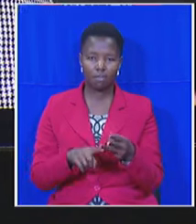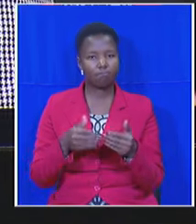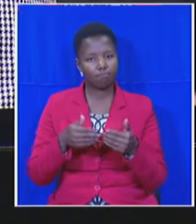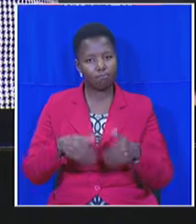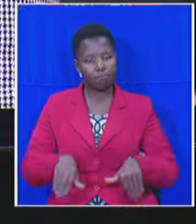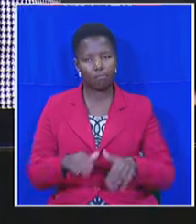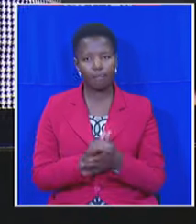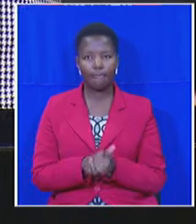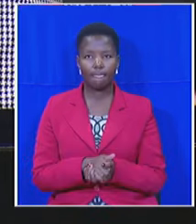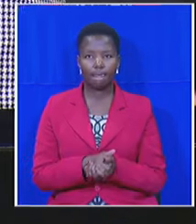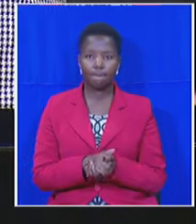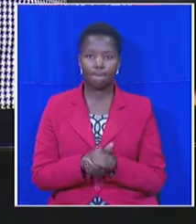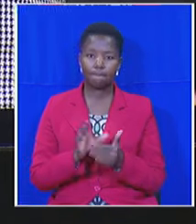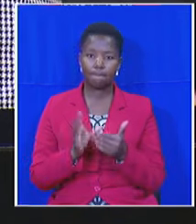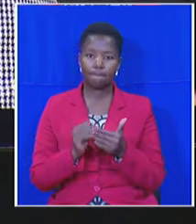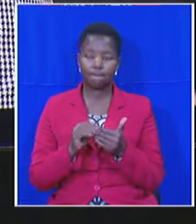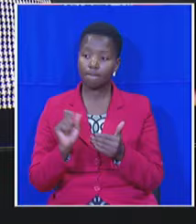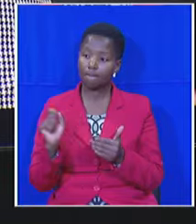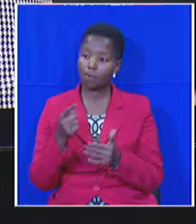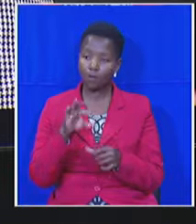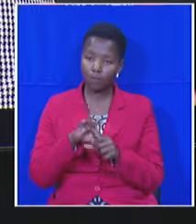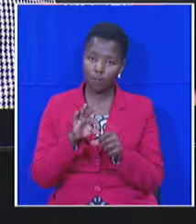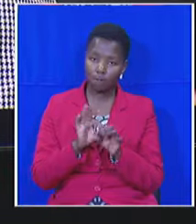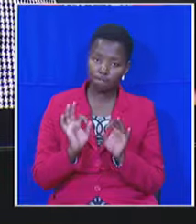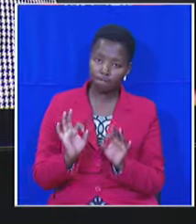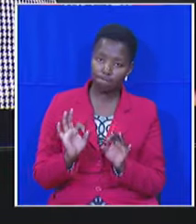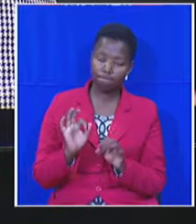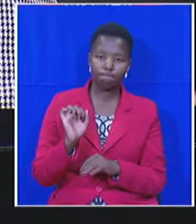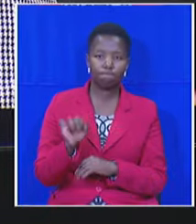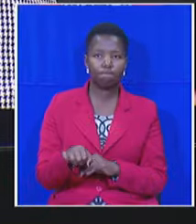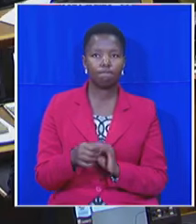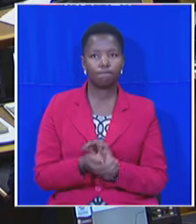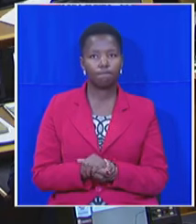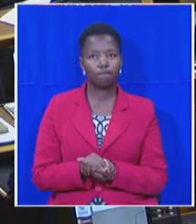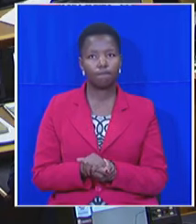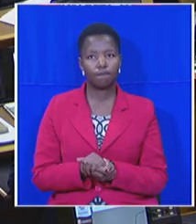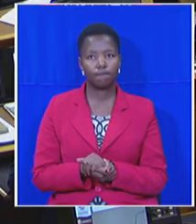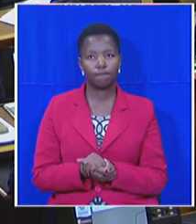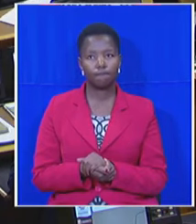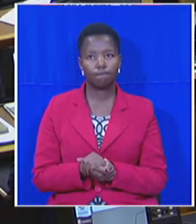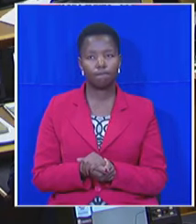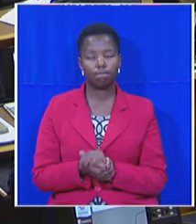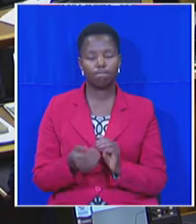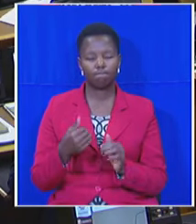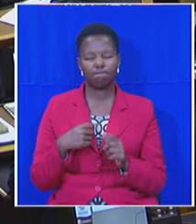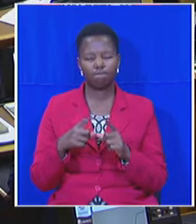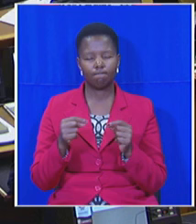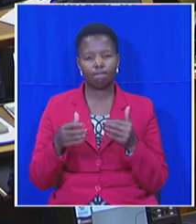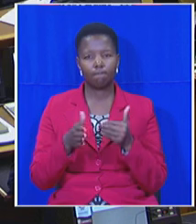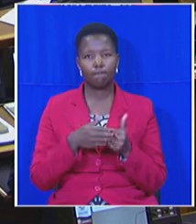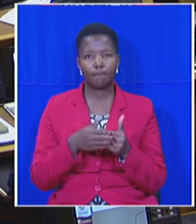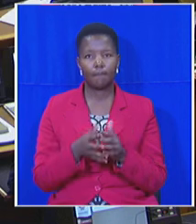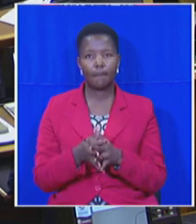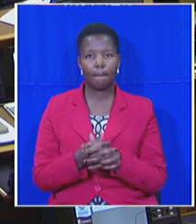button. Have all members voted? The voting session is now closed. Thank you.